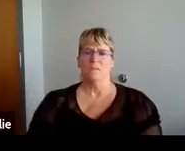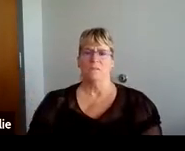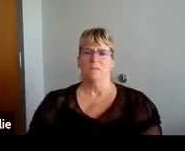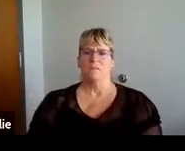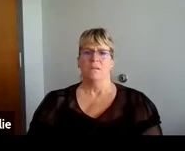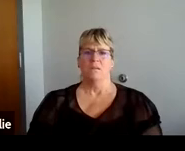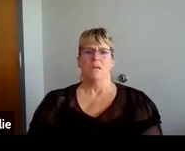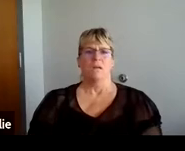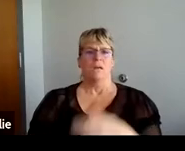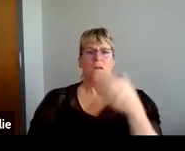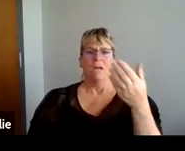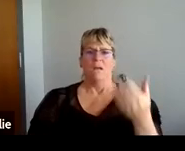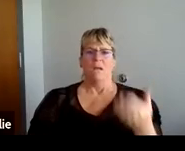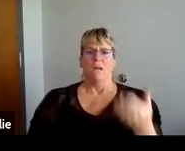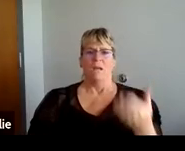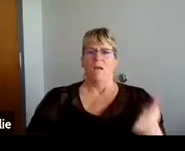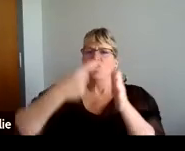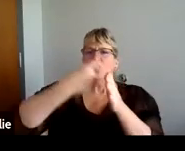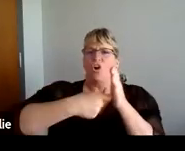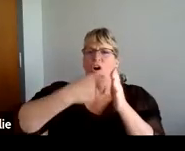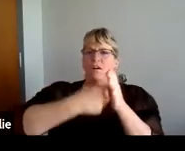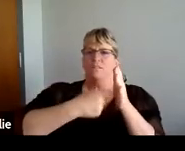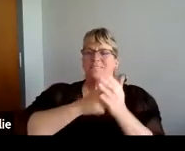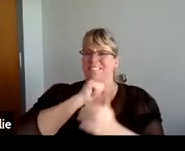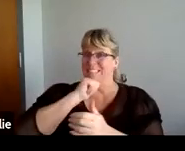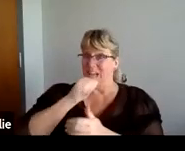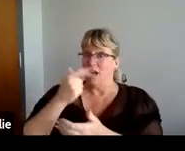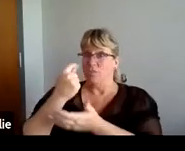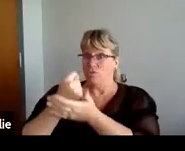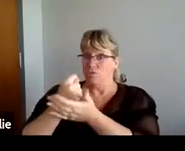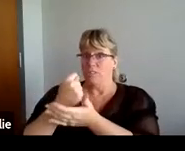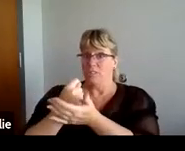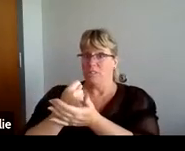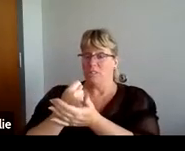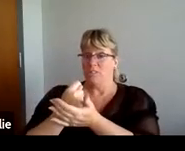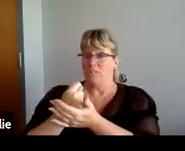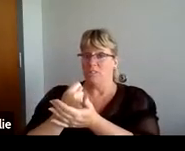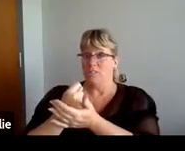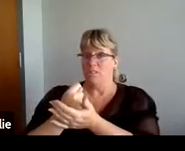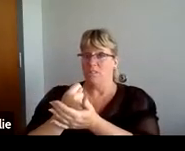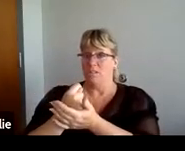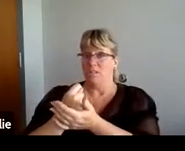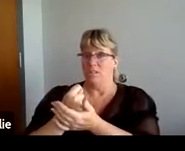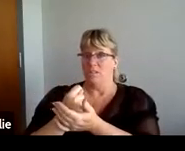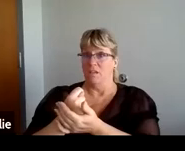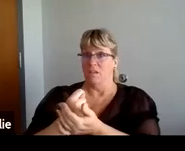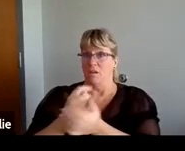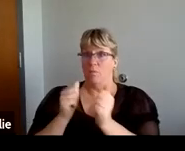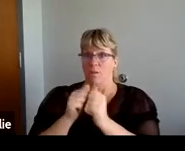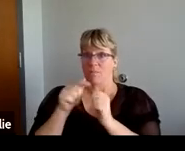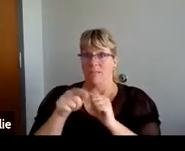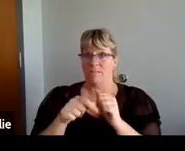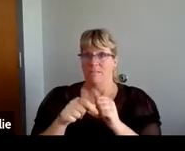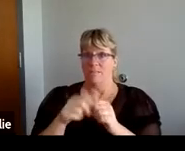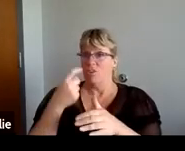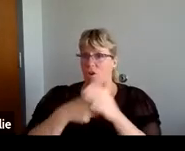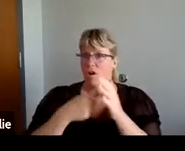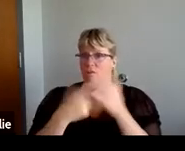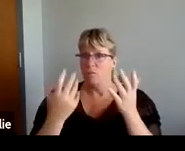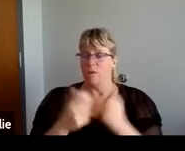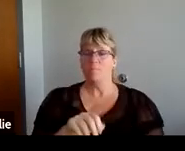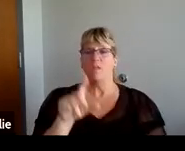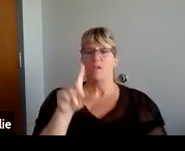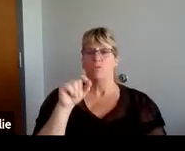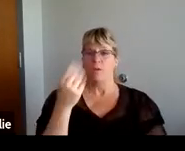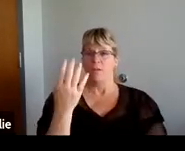What kind of cost is there to not treating co-occurring substance use and psychiatric disorders? Well, in 2014,